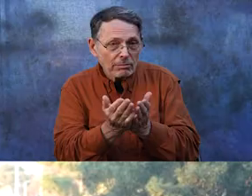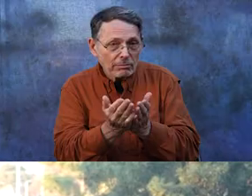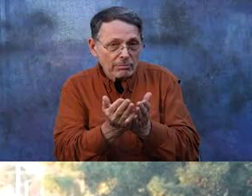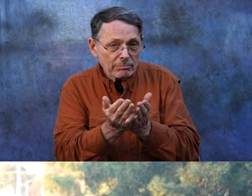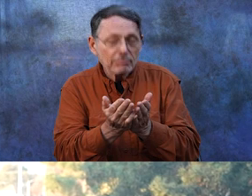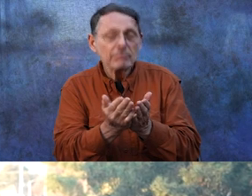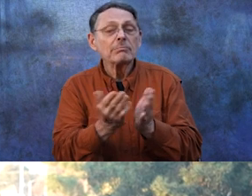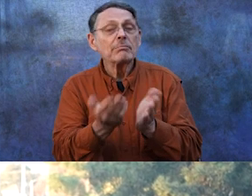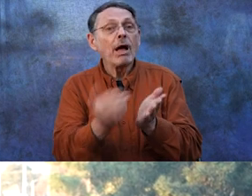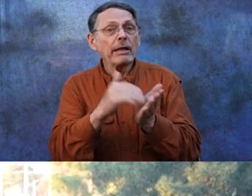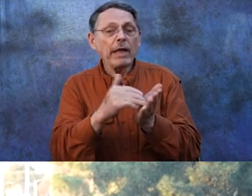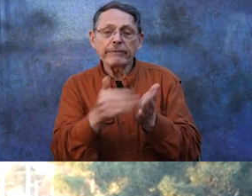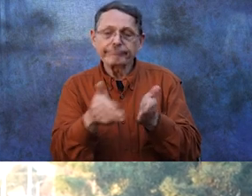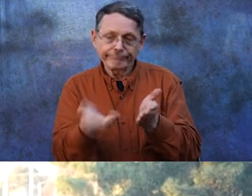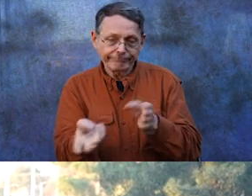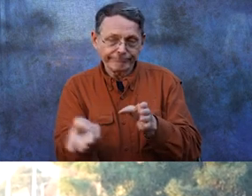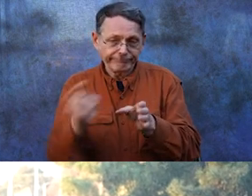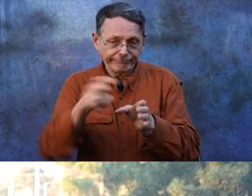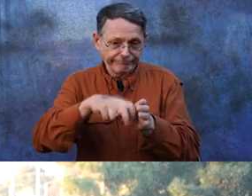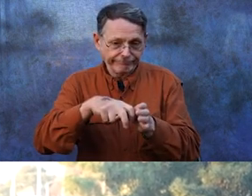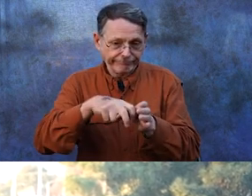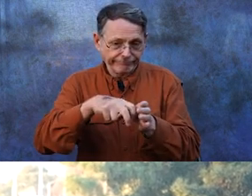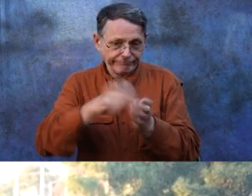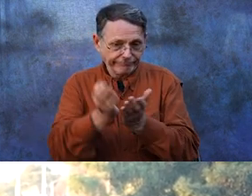And once again, let yourself step in.